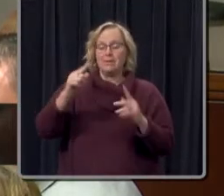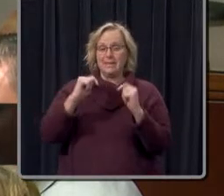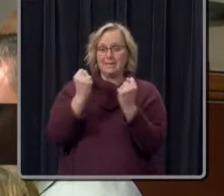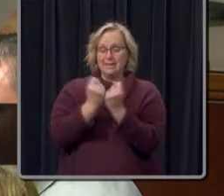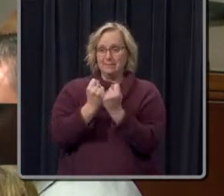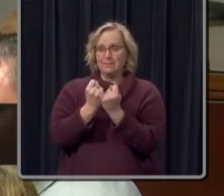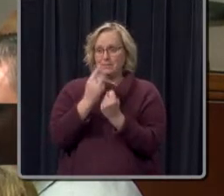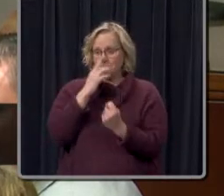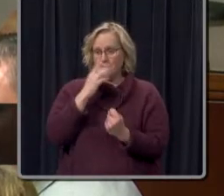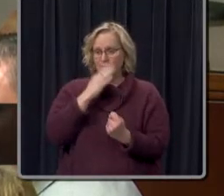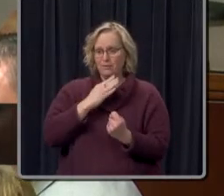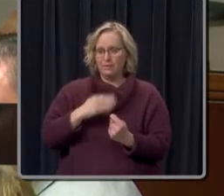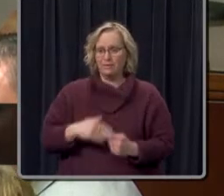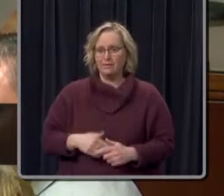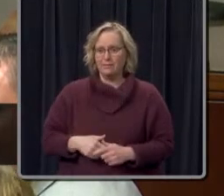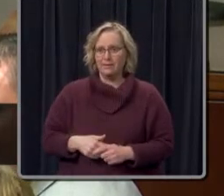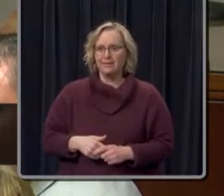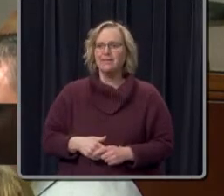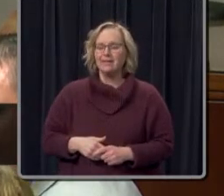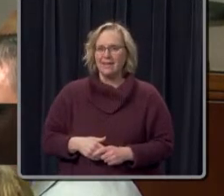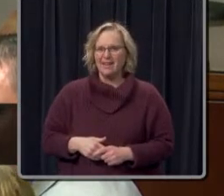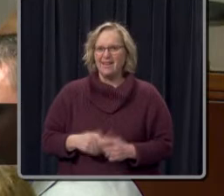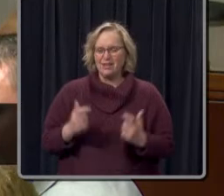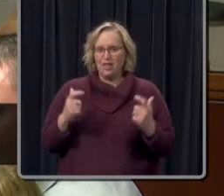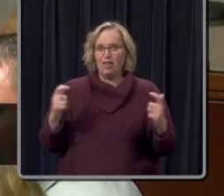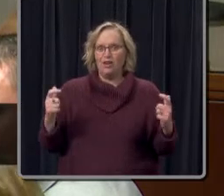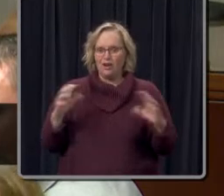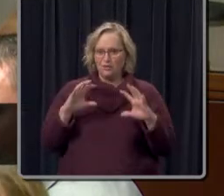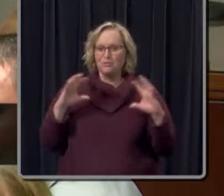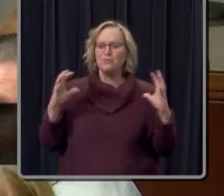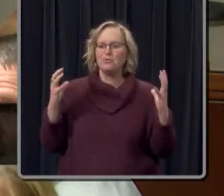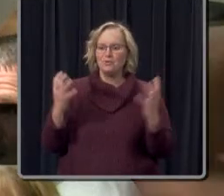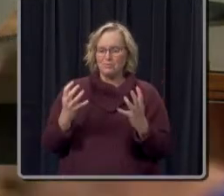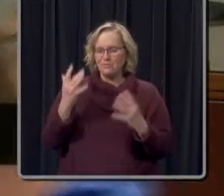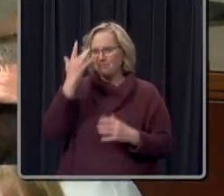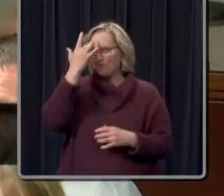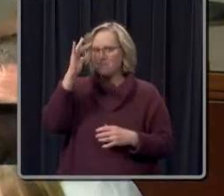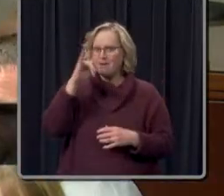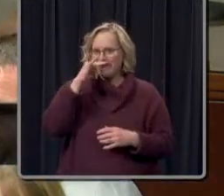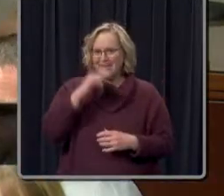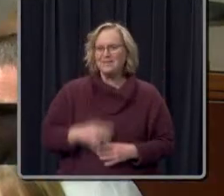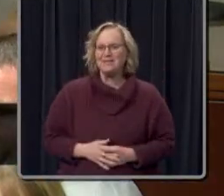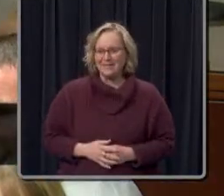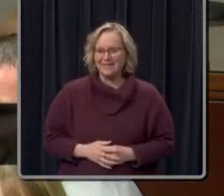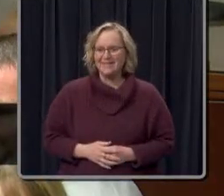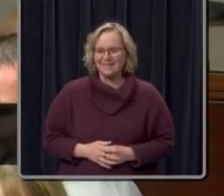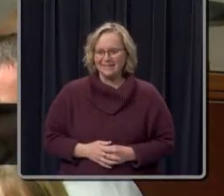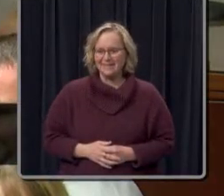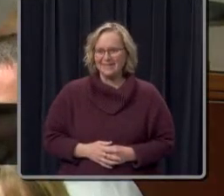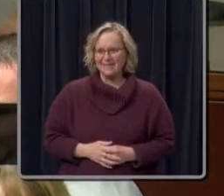guys. This is a large group of some smart kiddos.